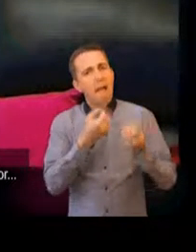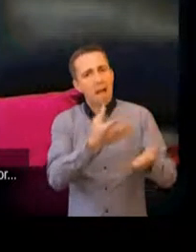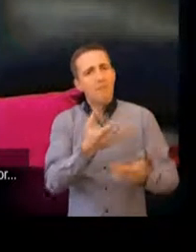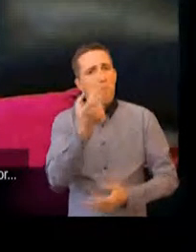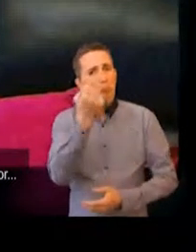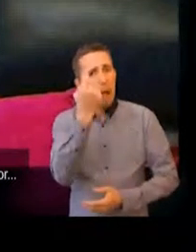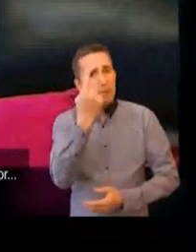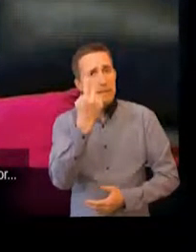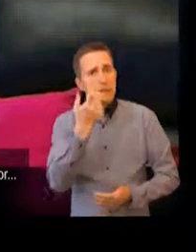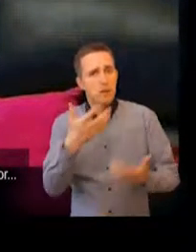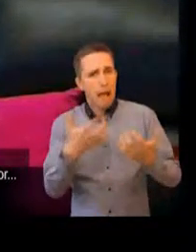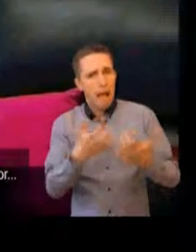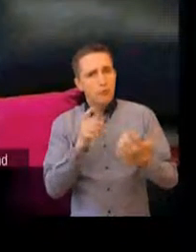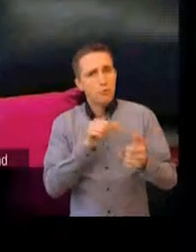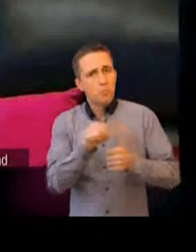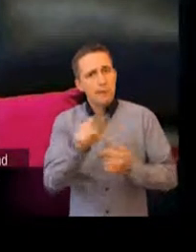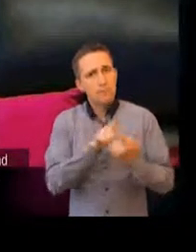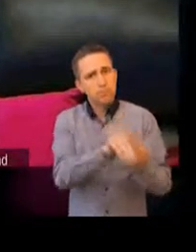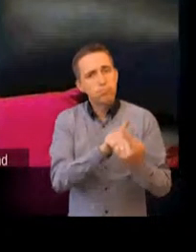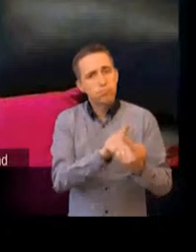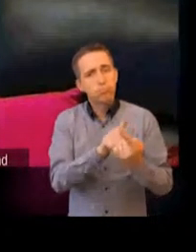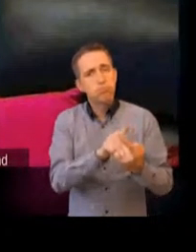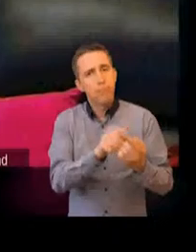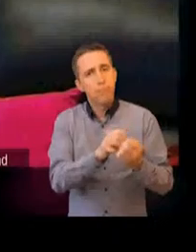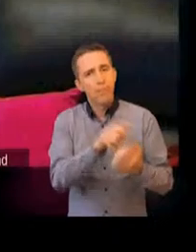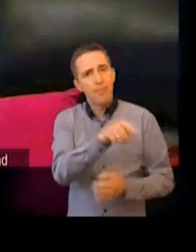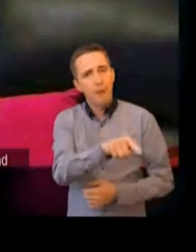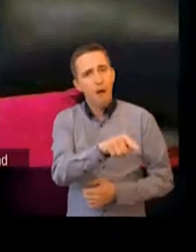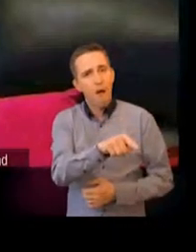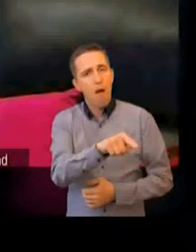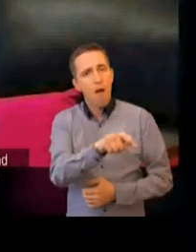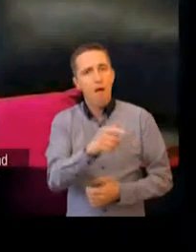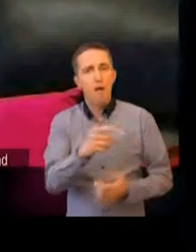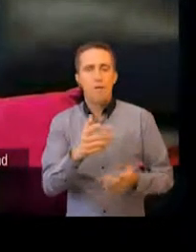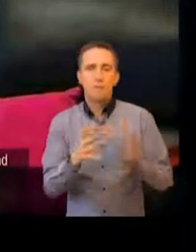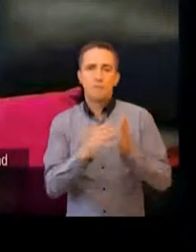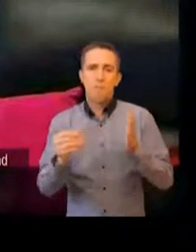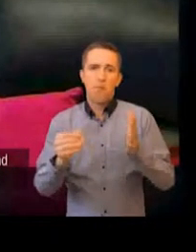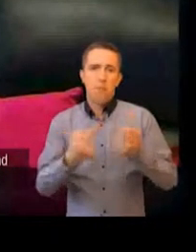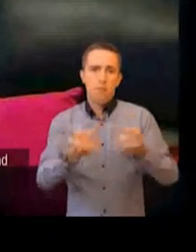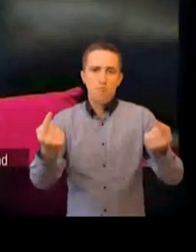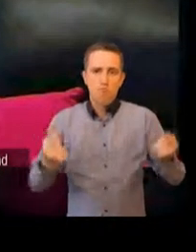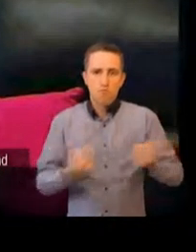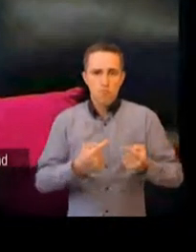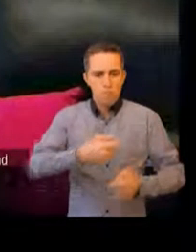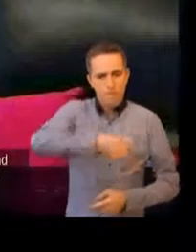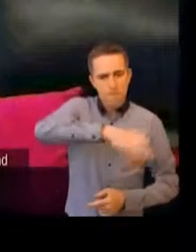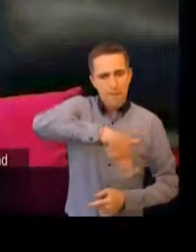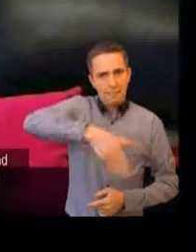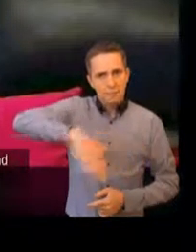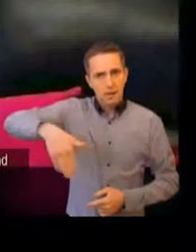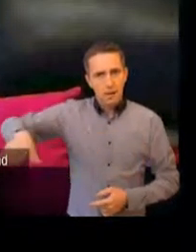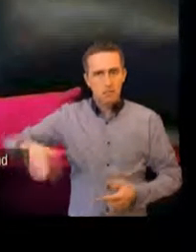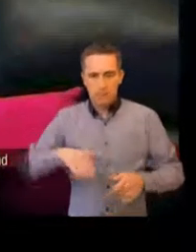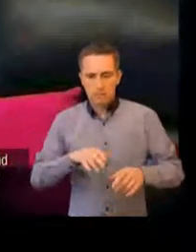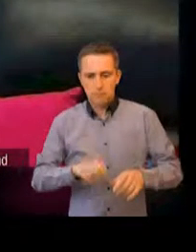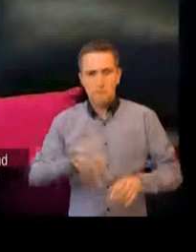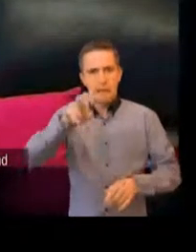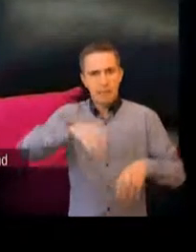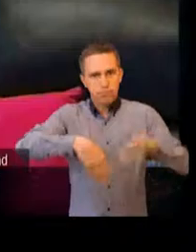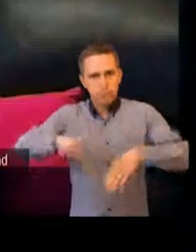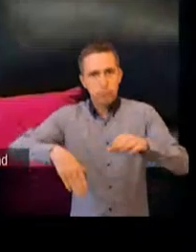So when was it nursery and things? How did you engage with the nursery and speak to them to make sure that they knew and understood her sight loss? We